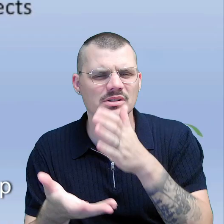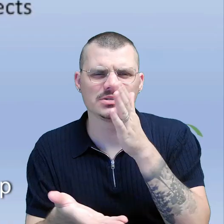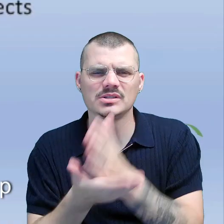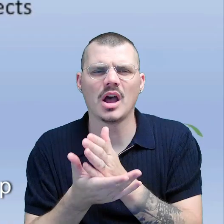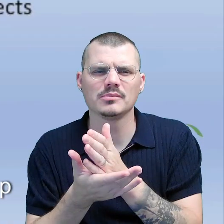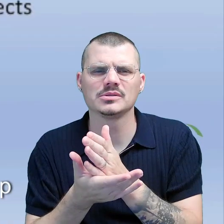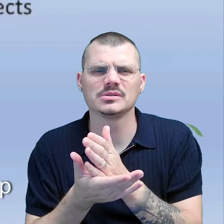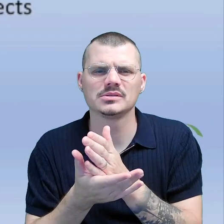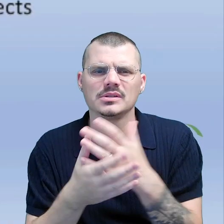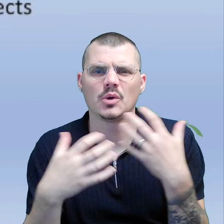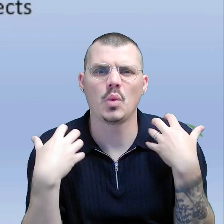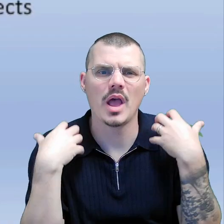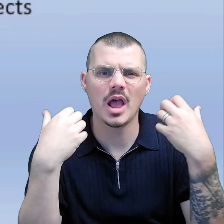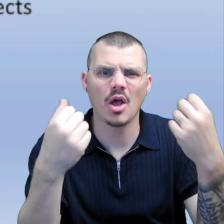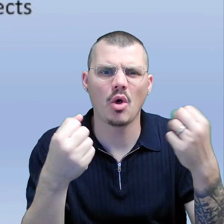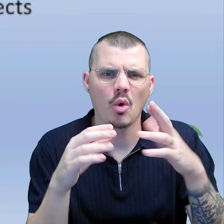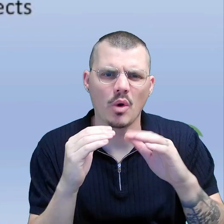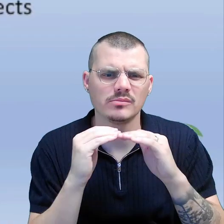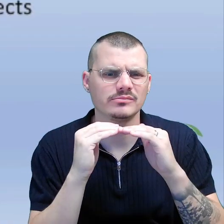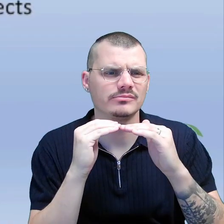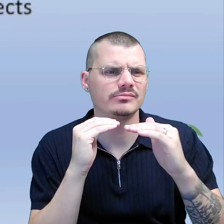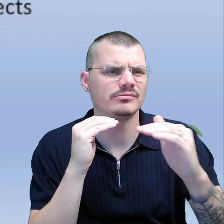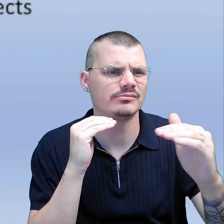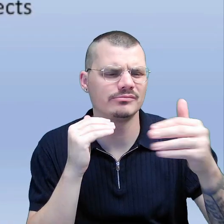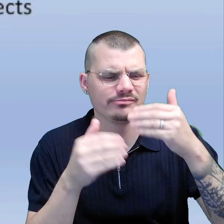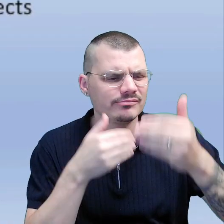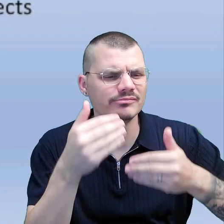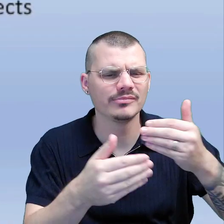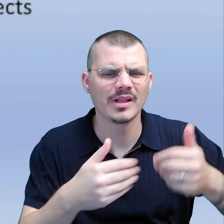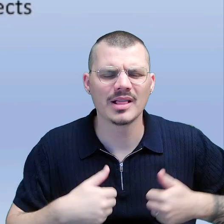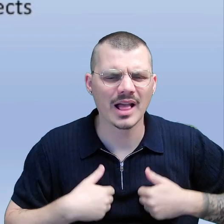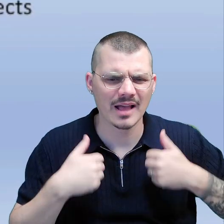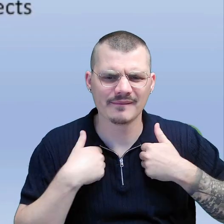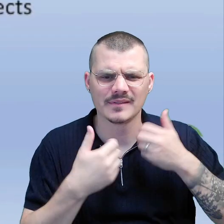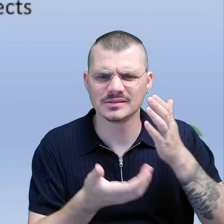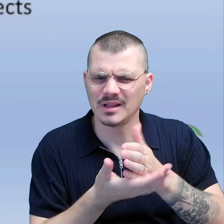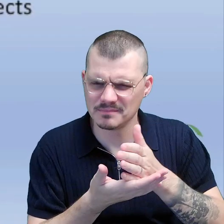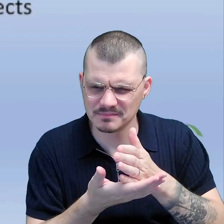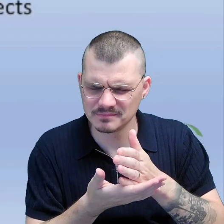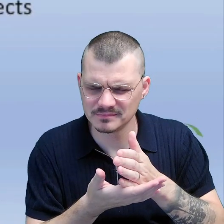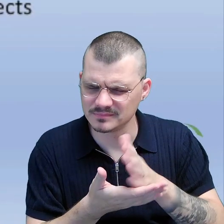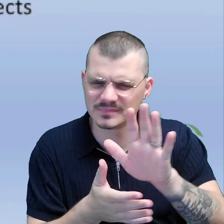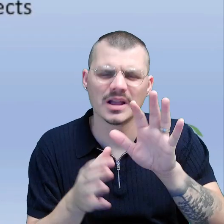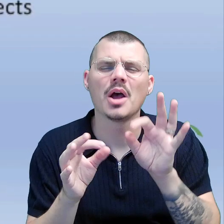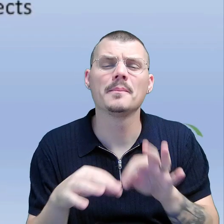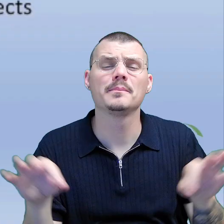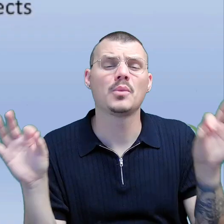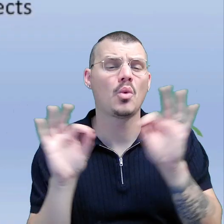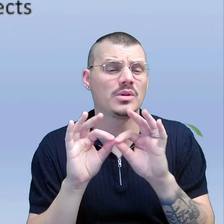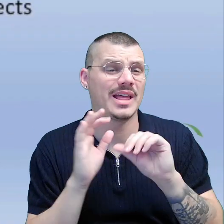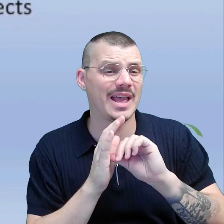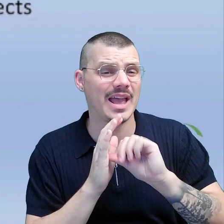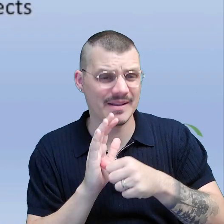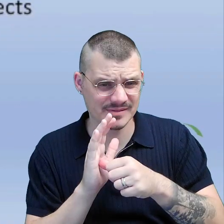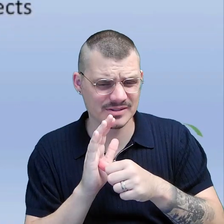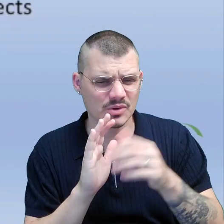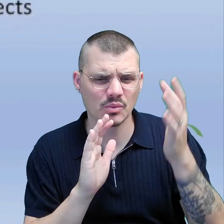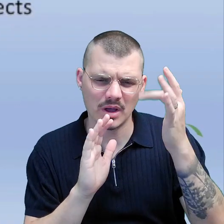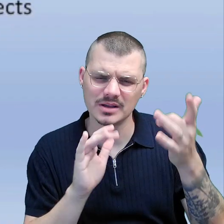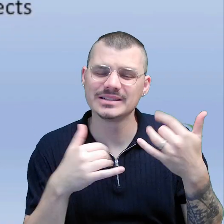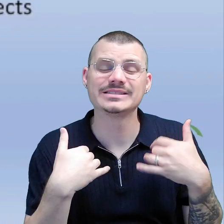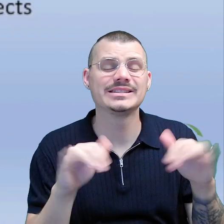getting well or they stop going forward with their life. And it's important to emphasize this because there's